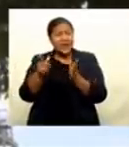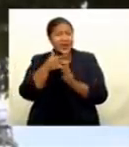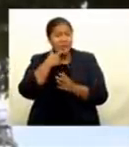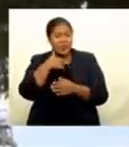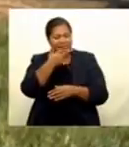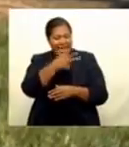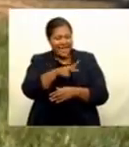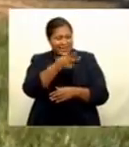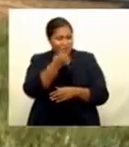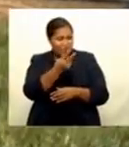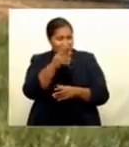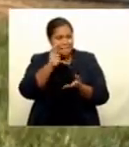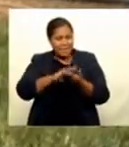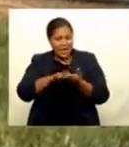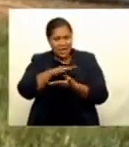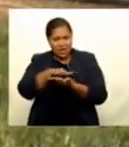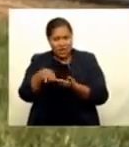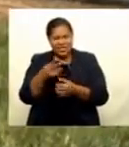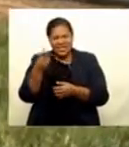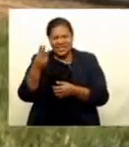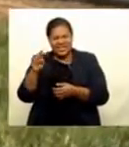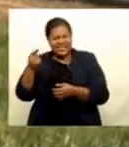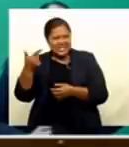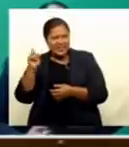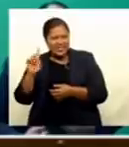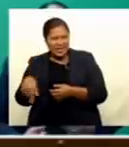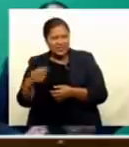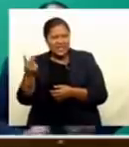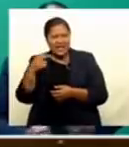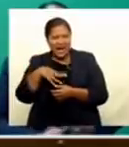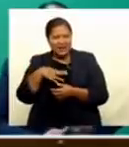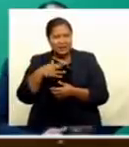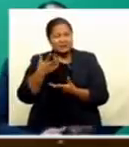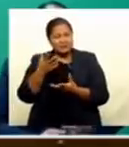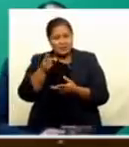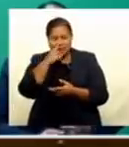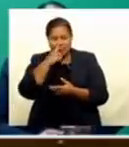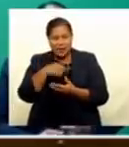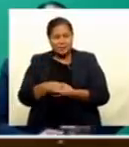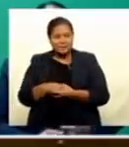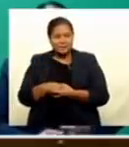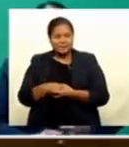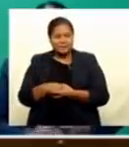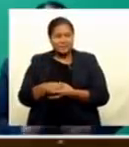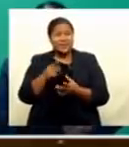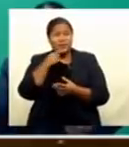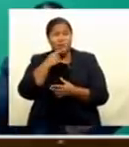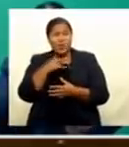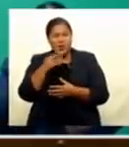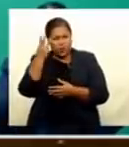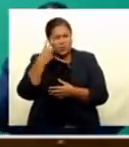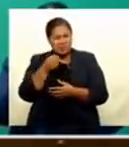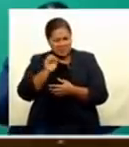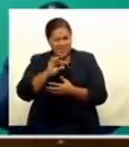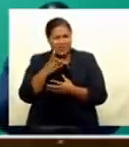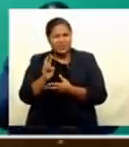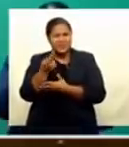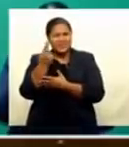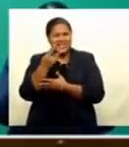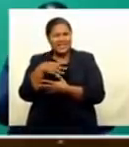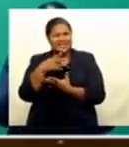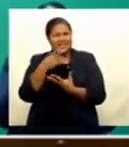to 37,807 clients. So low, women still represent 5% of the fund's loan